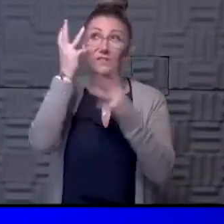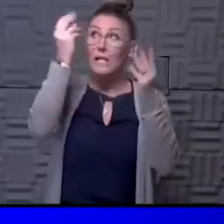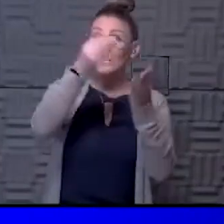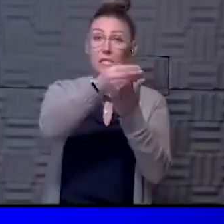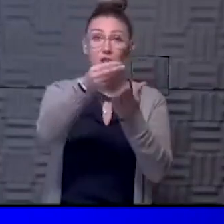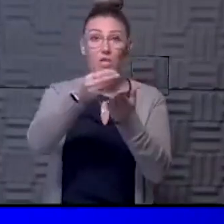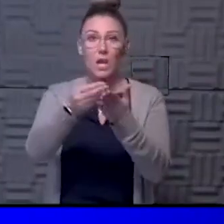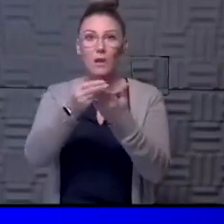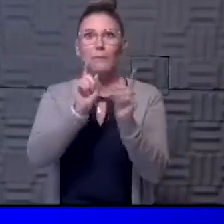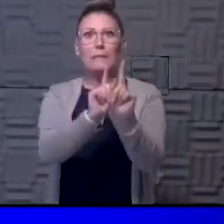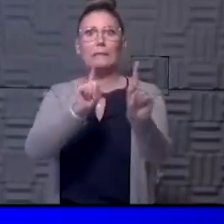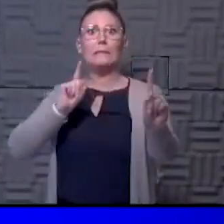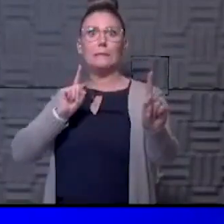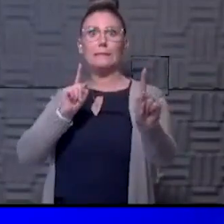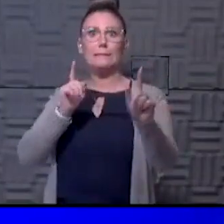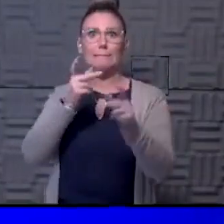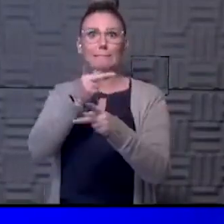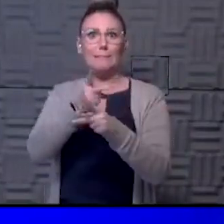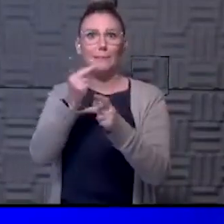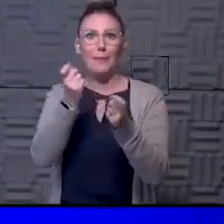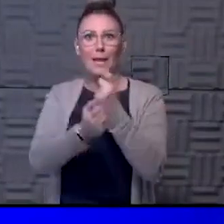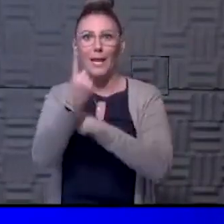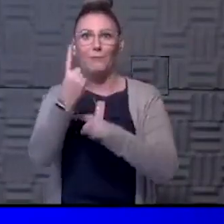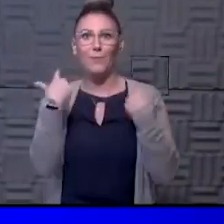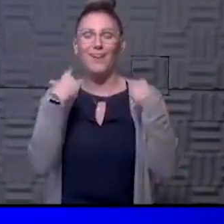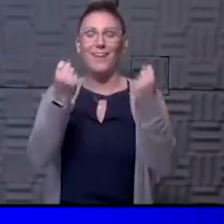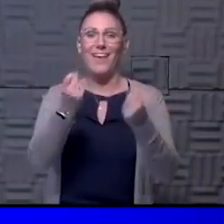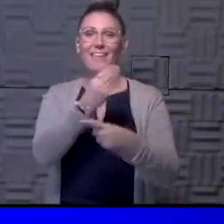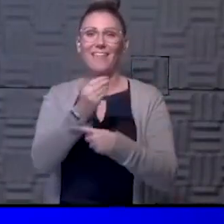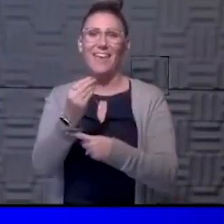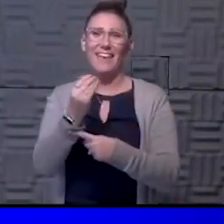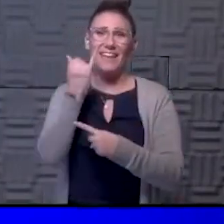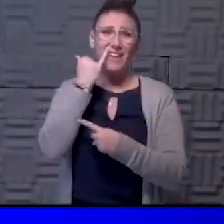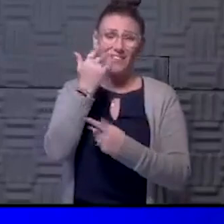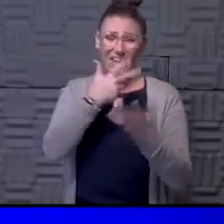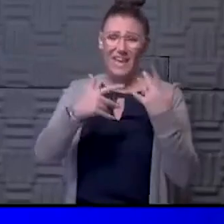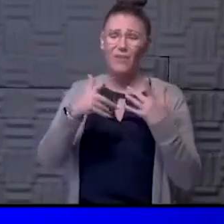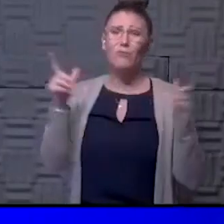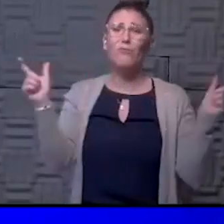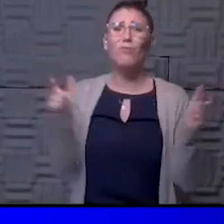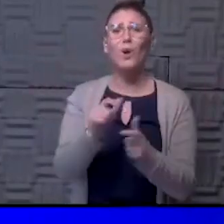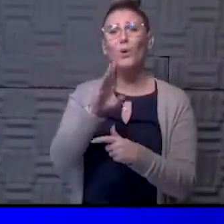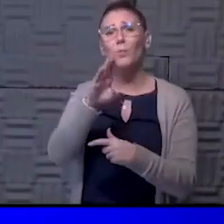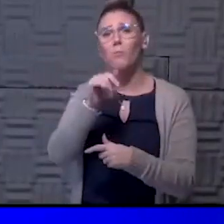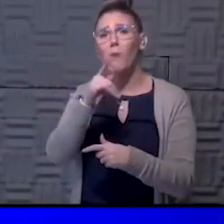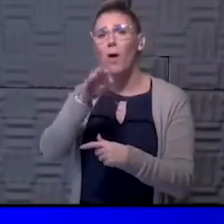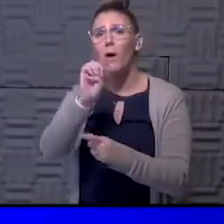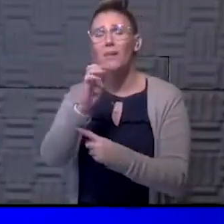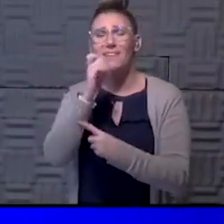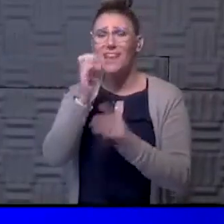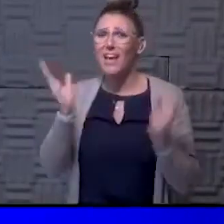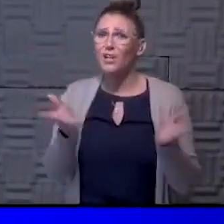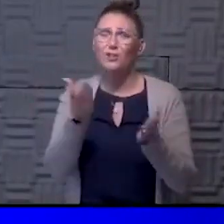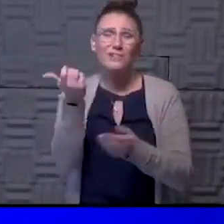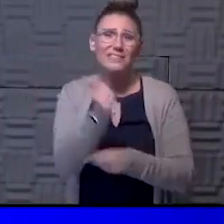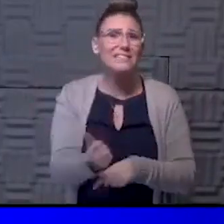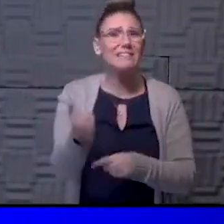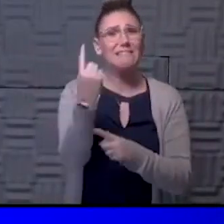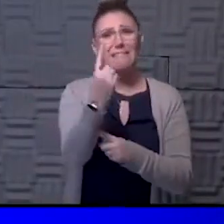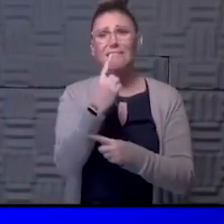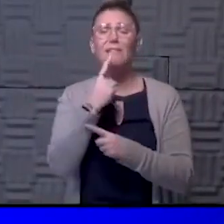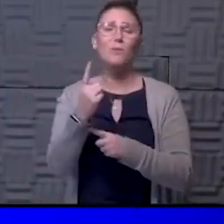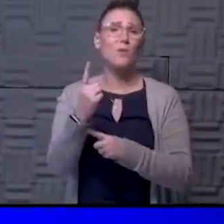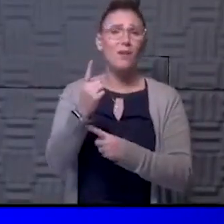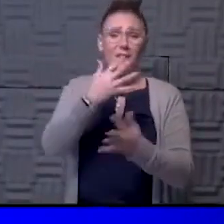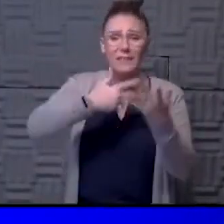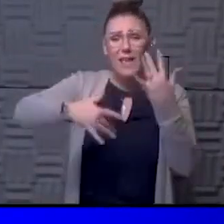everybody healthy. If you are going to hold a gathering, please keep it to your bubble. I would not encourage anybody doing gatherings with people they